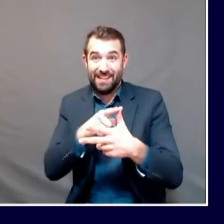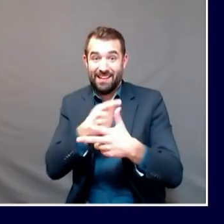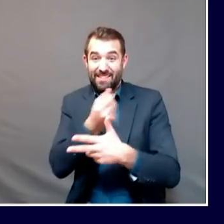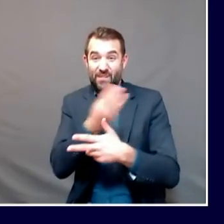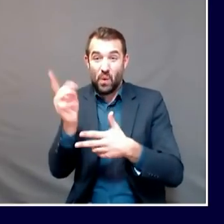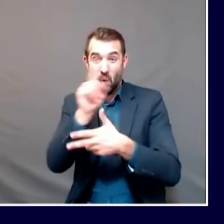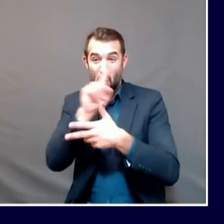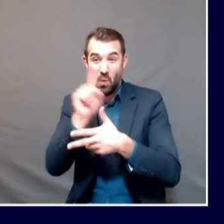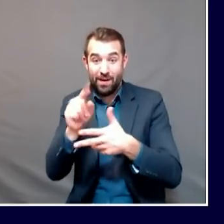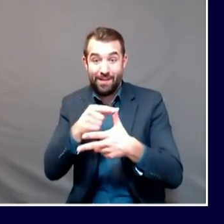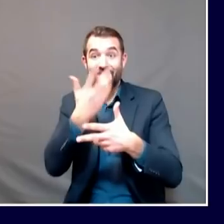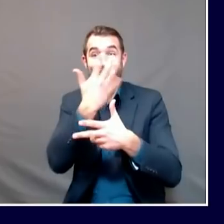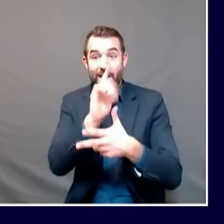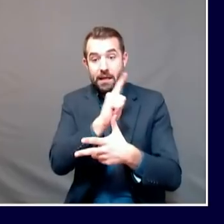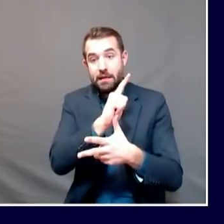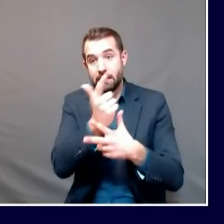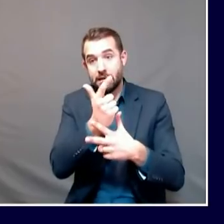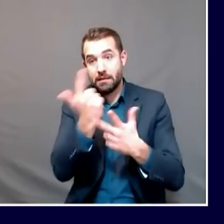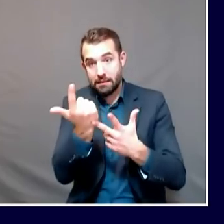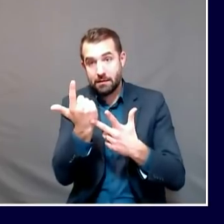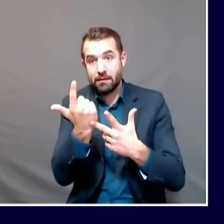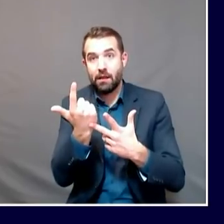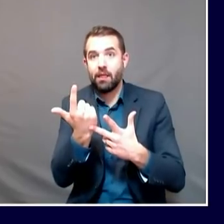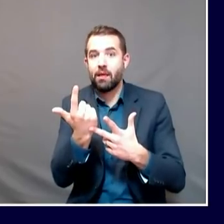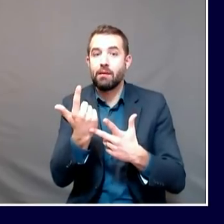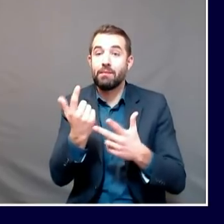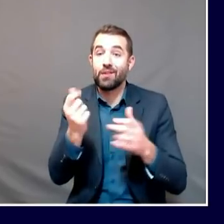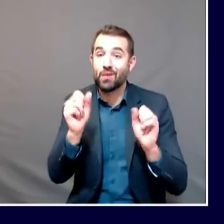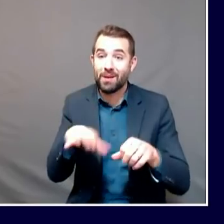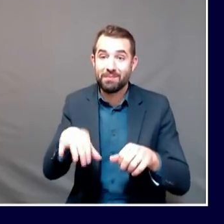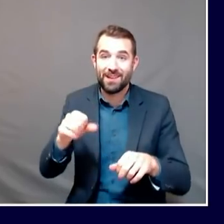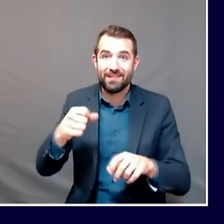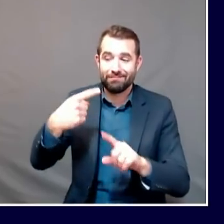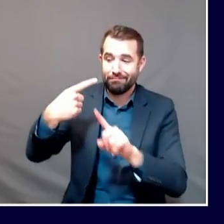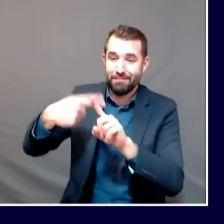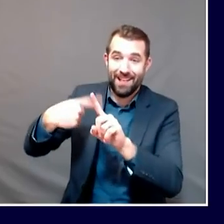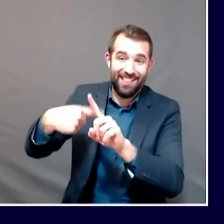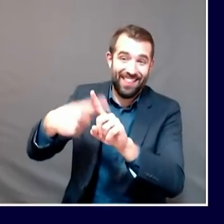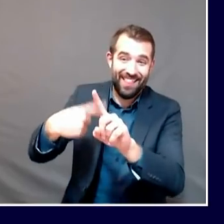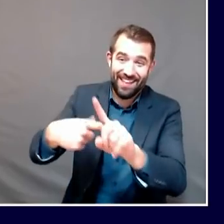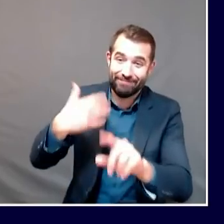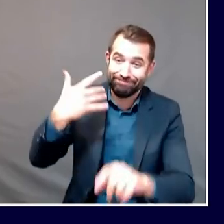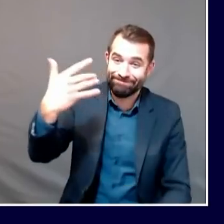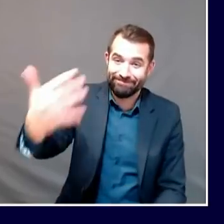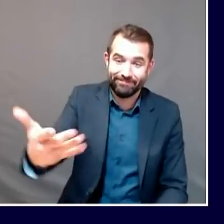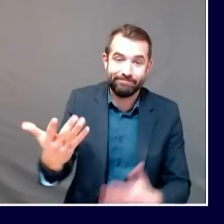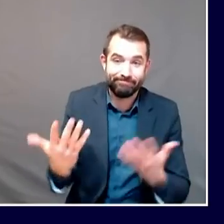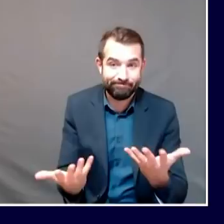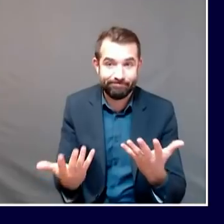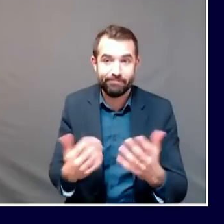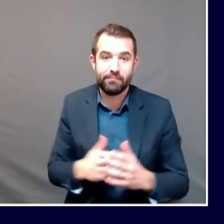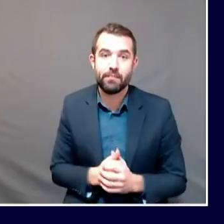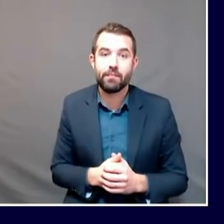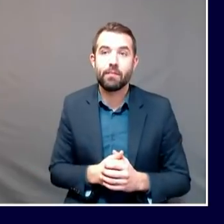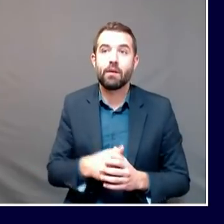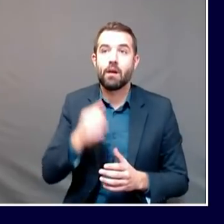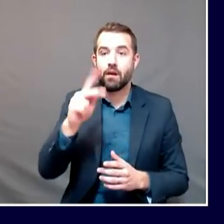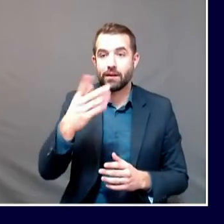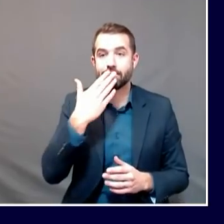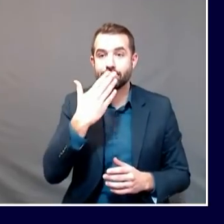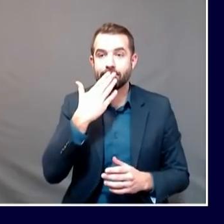it could very well be several months, depending on how much vaccine we get. Okay, thanks. And you talked about